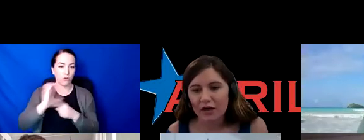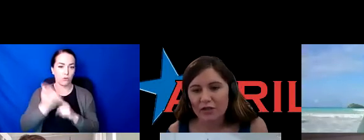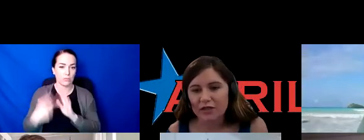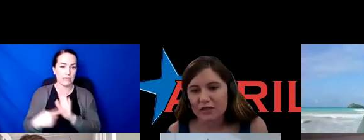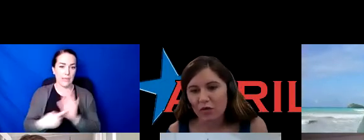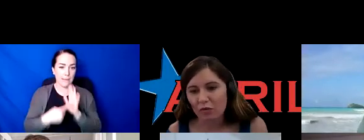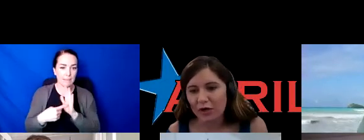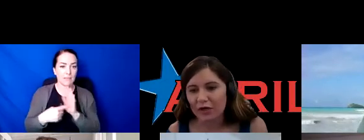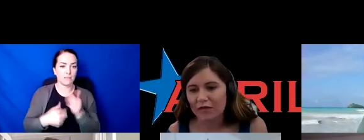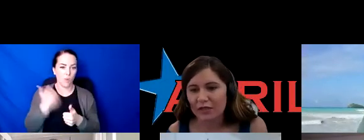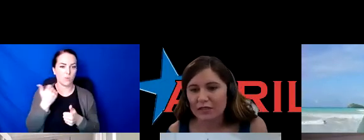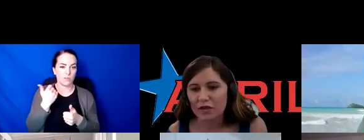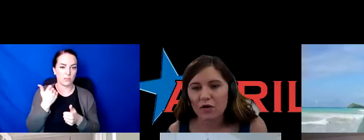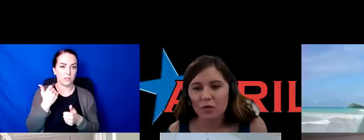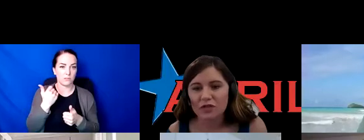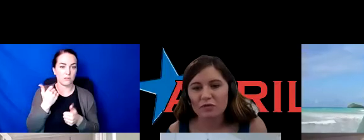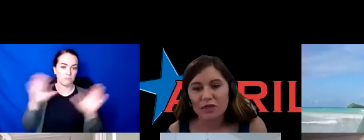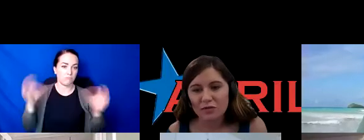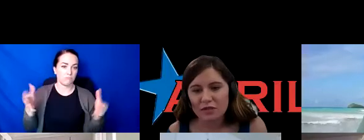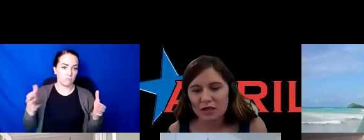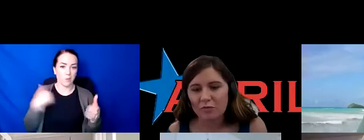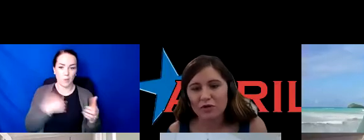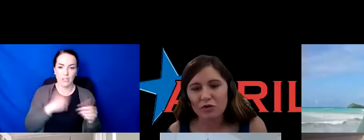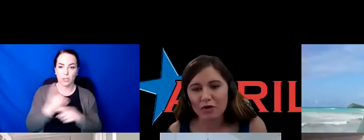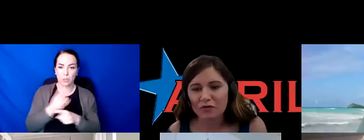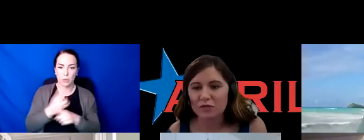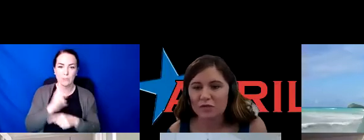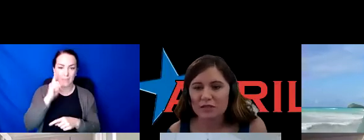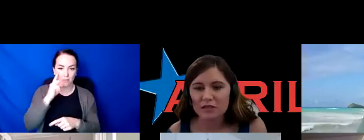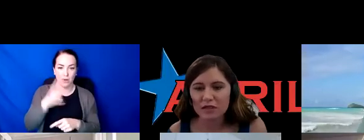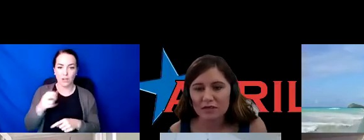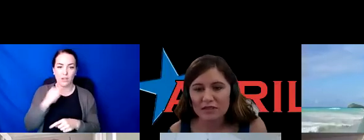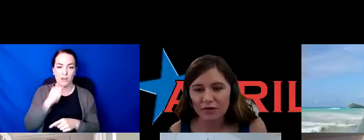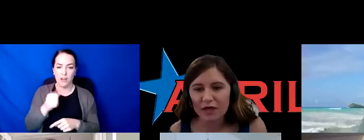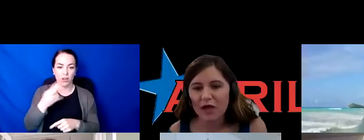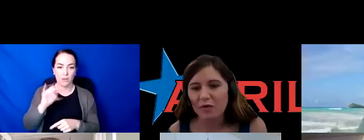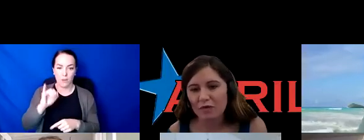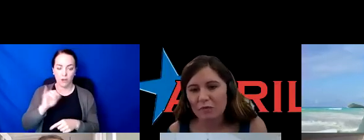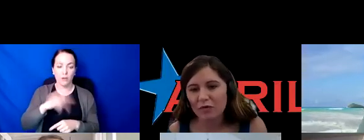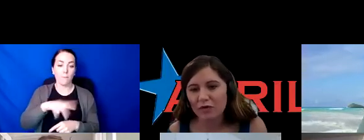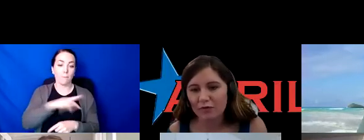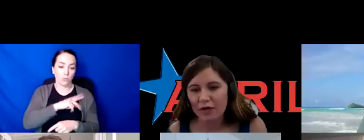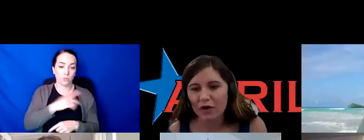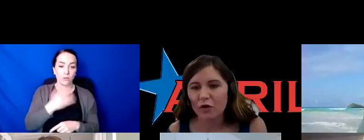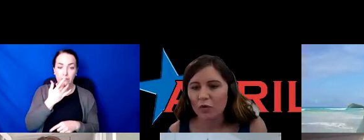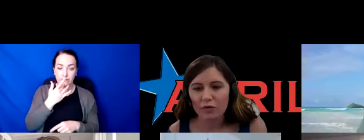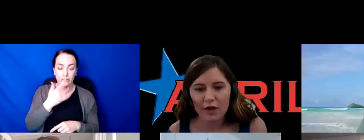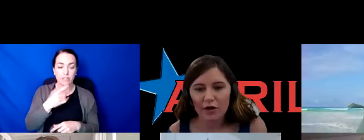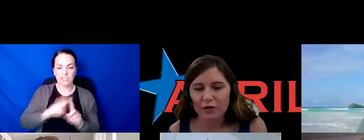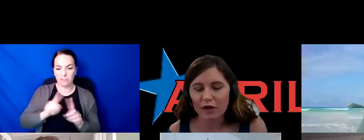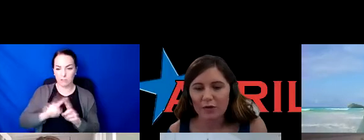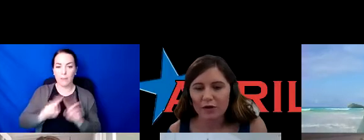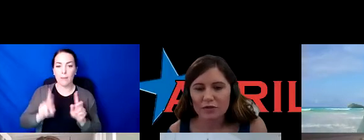at large as a whole part, and that's what we should be using. Personal preference was different, but people on the thread were